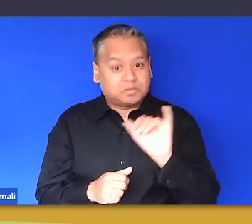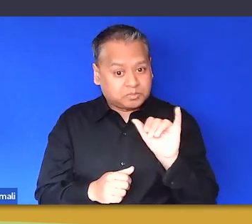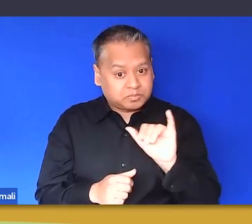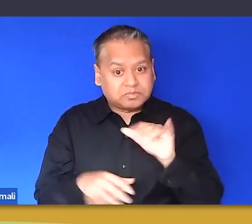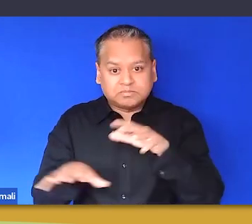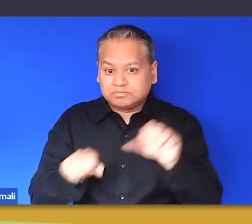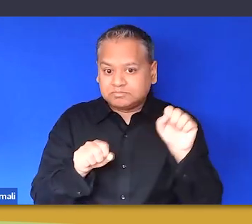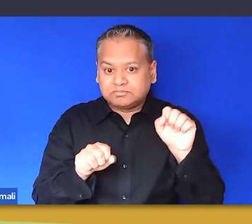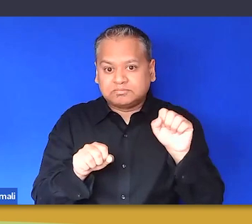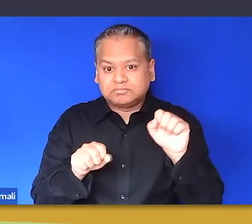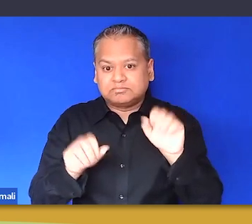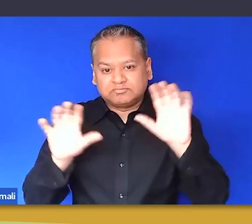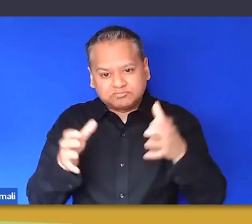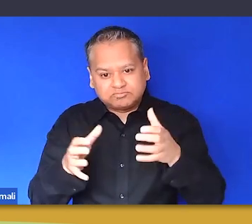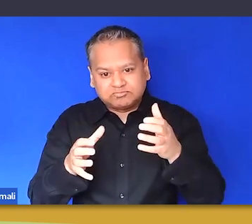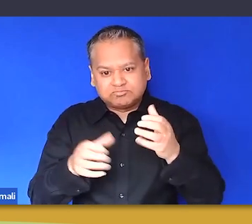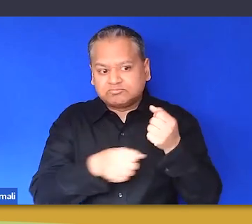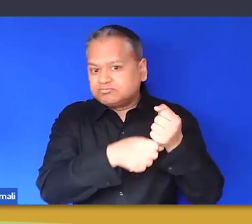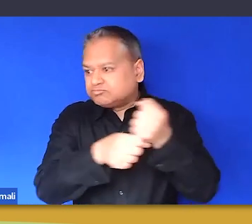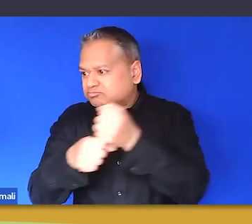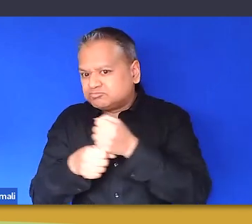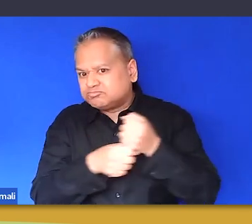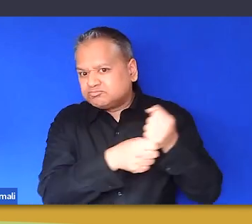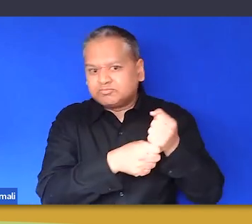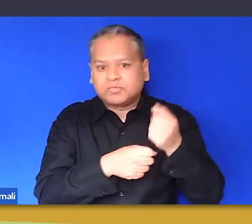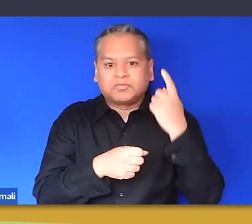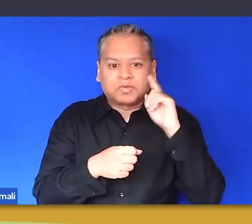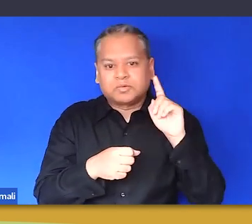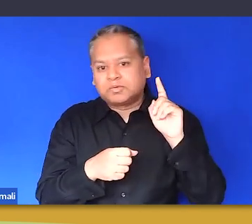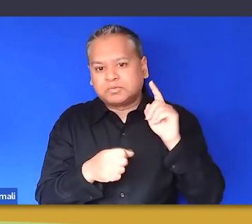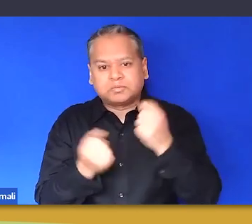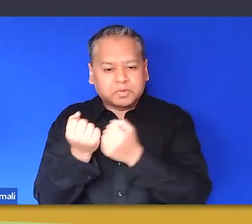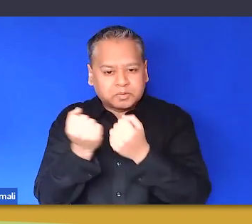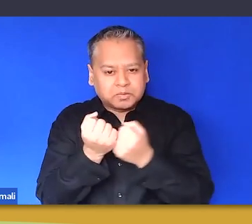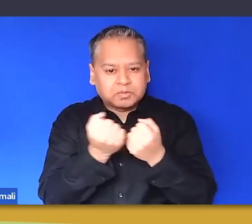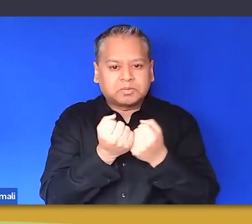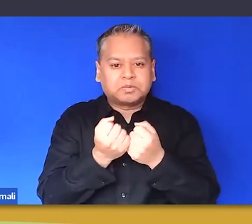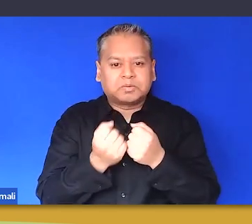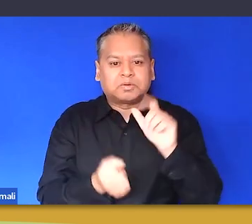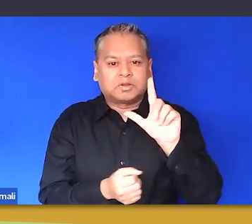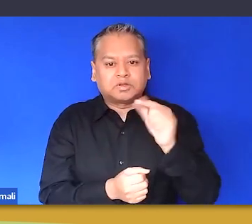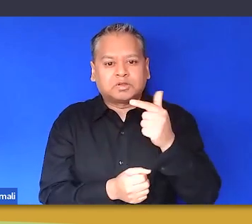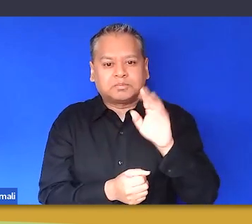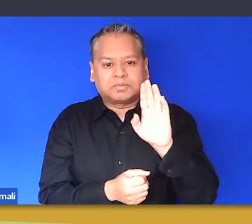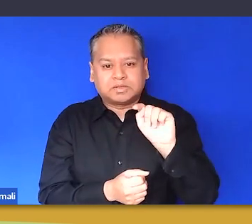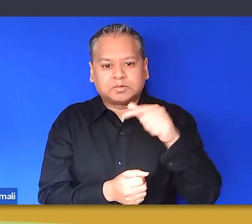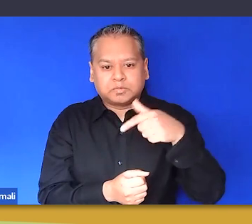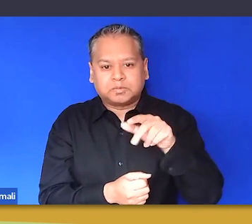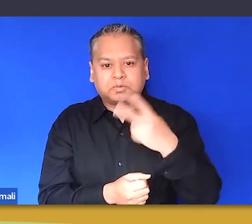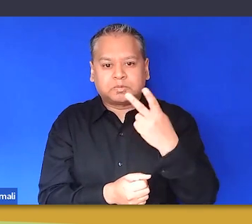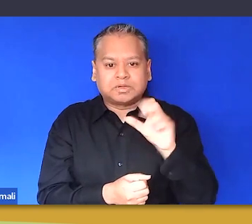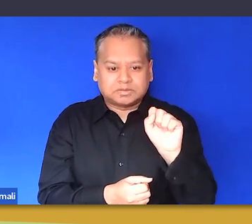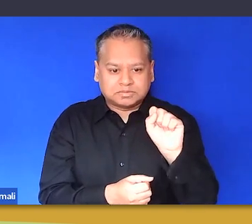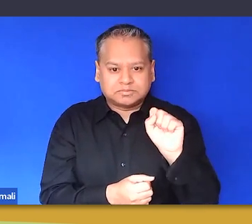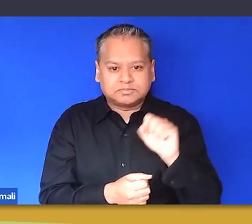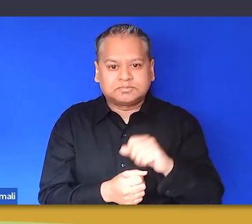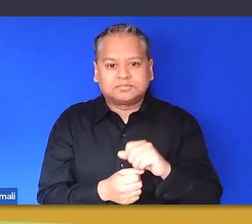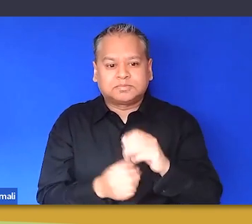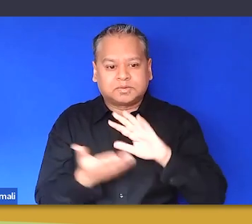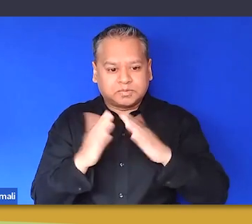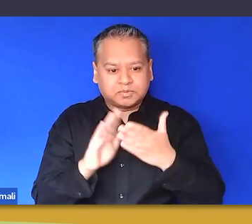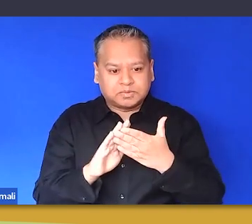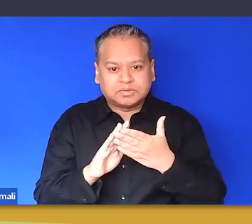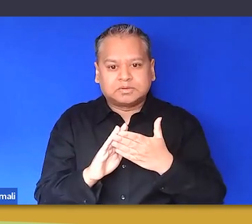Imtiaz, and please tell us a little bit more about your work and what inspires you. Thank you so